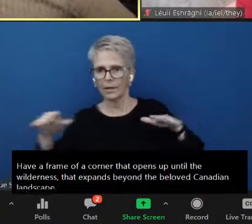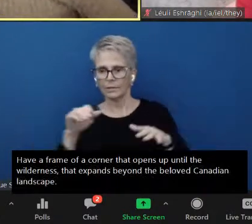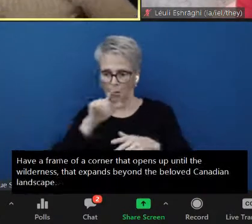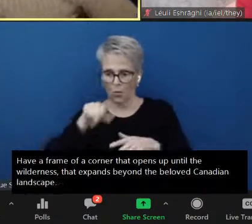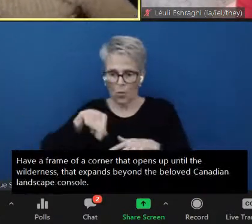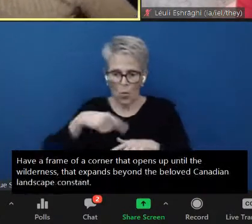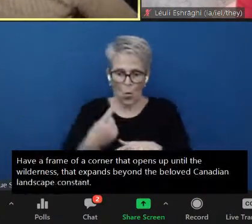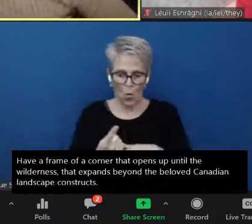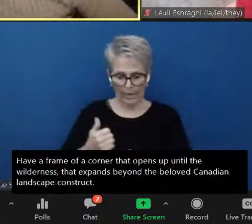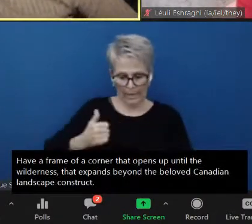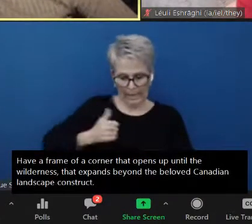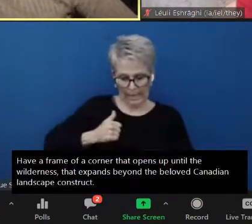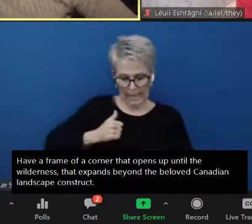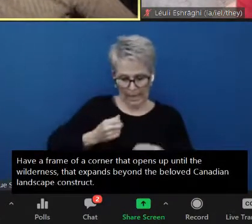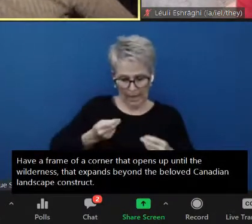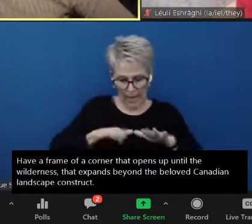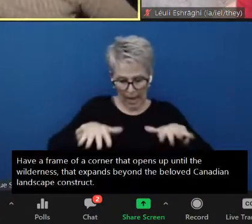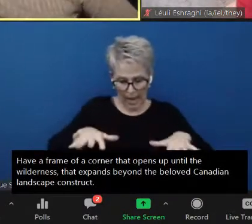landscape construct.